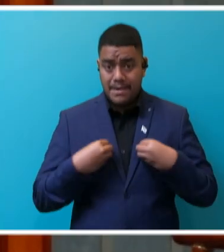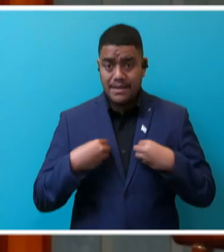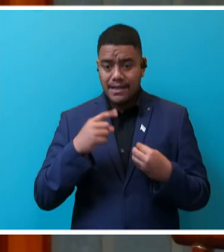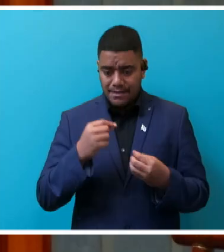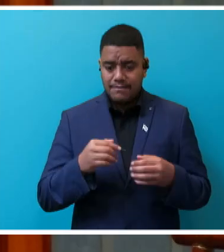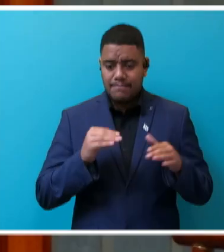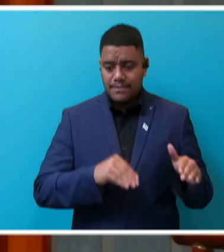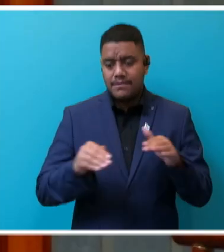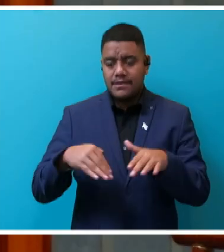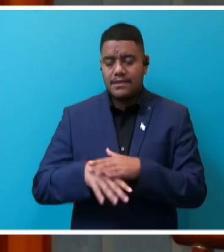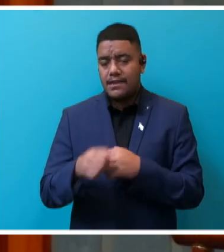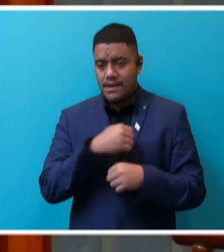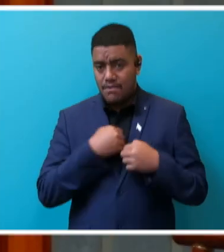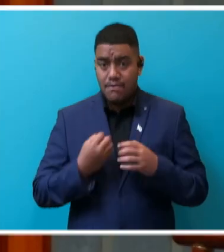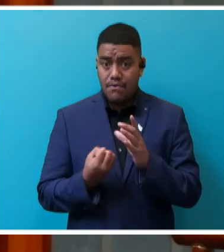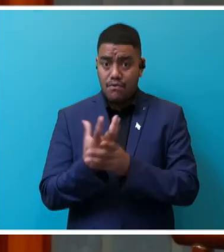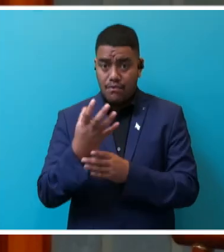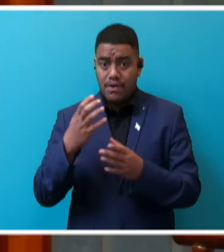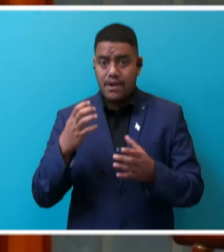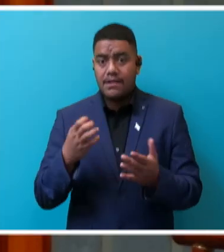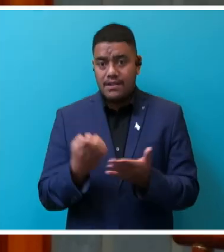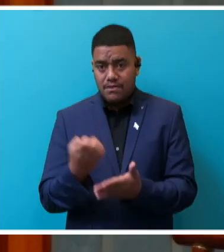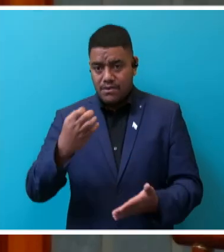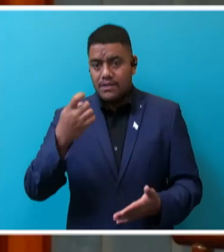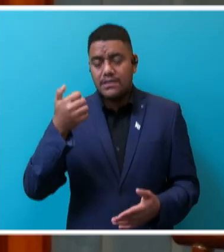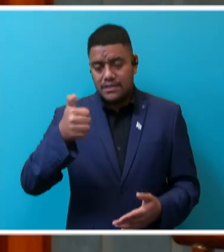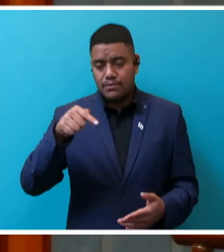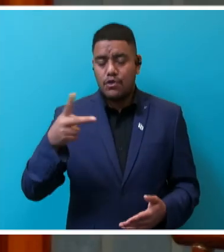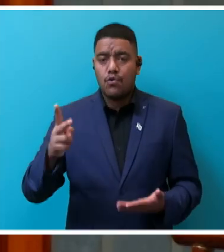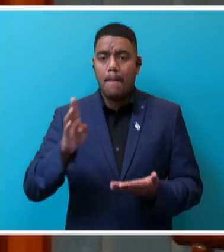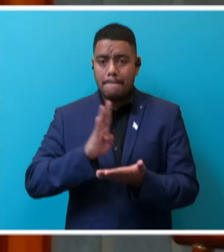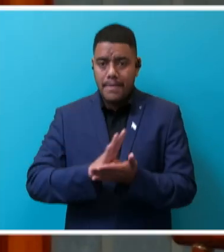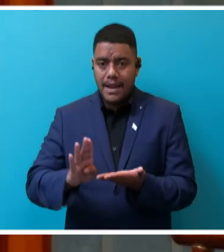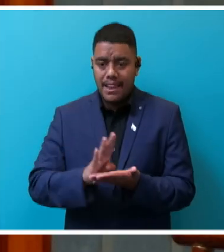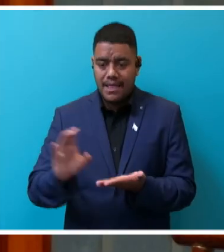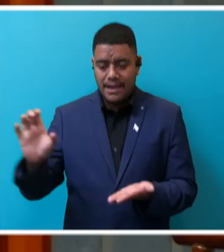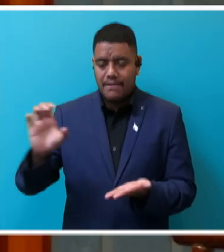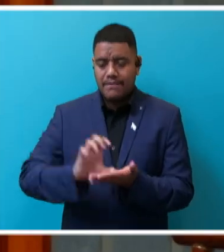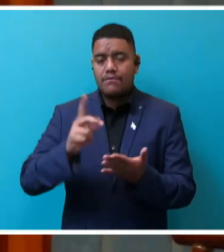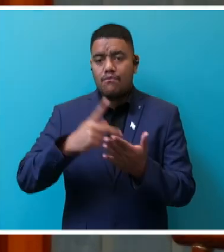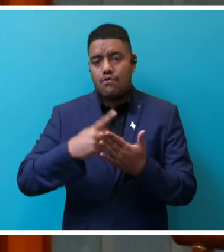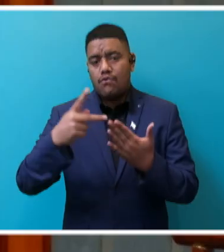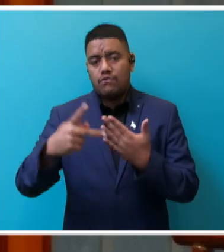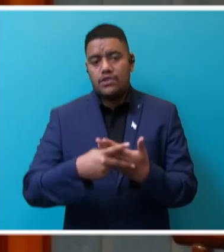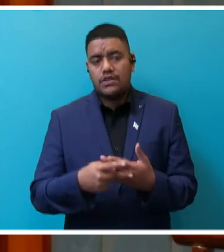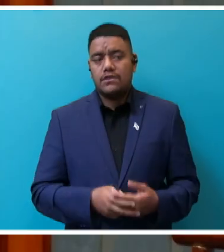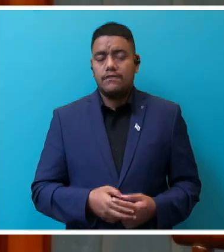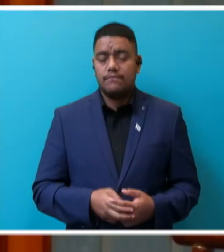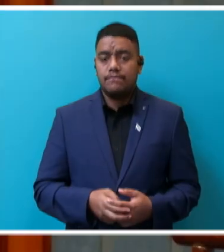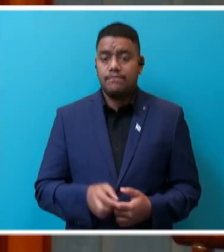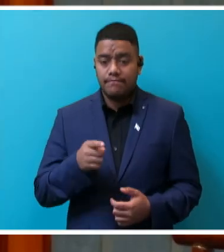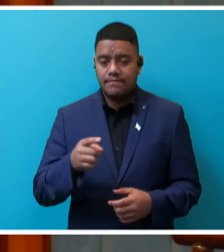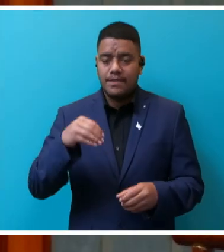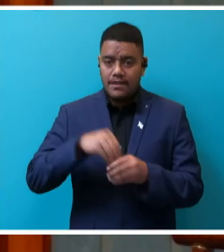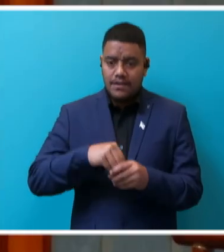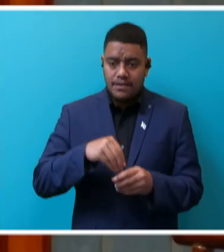participate in our growing economy and the 6.2 billion investment projects. Key initiatives, including